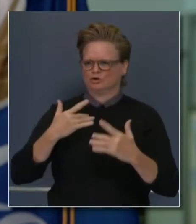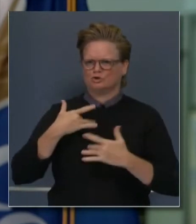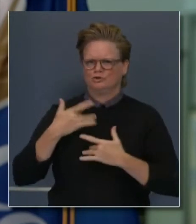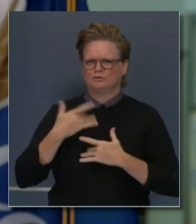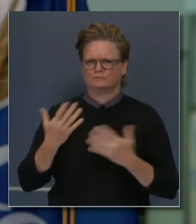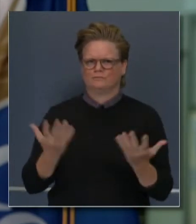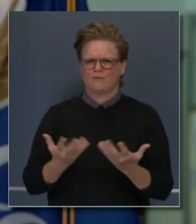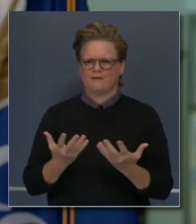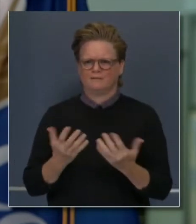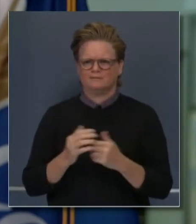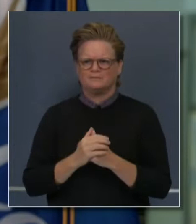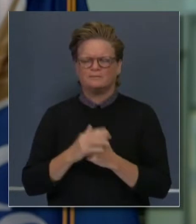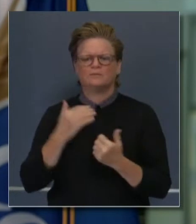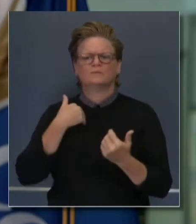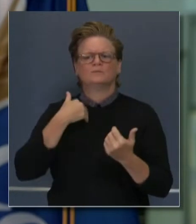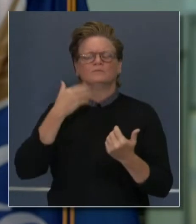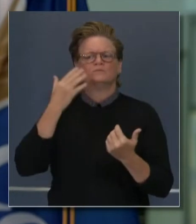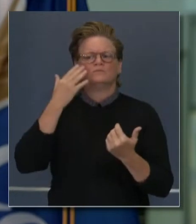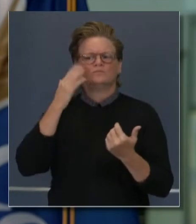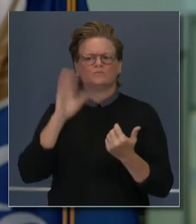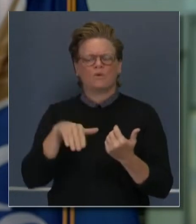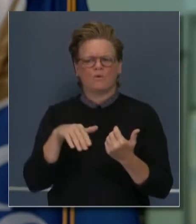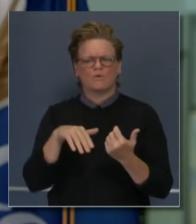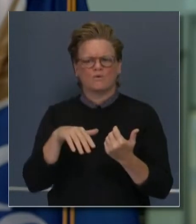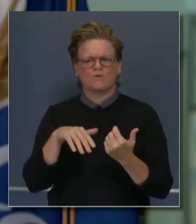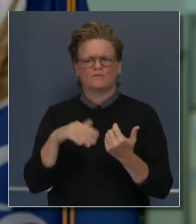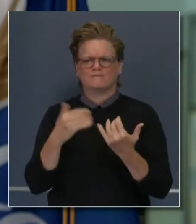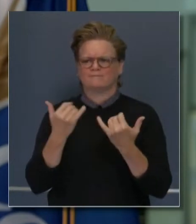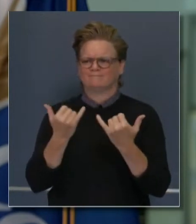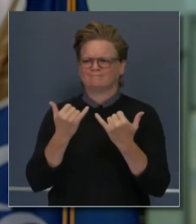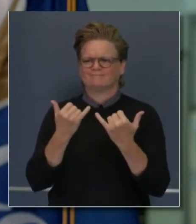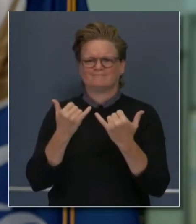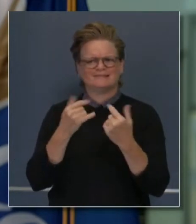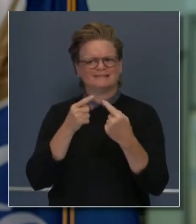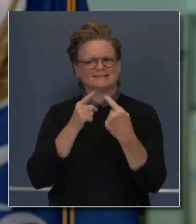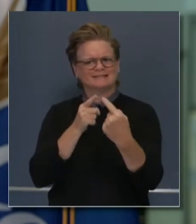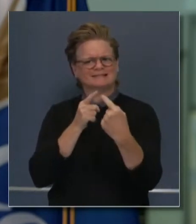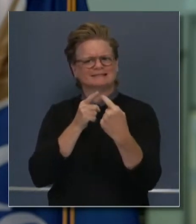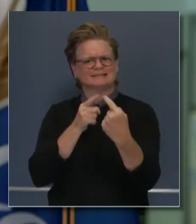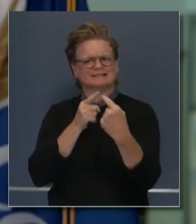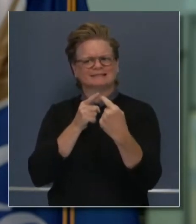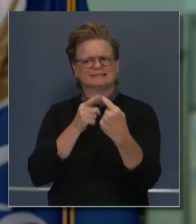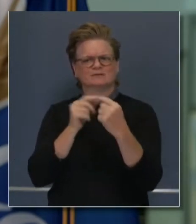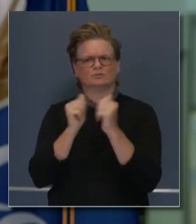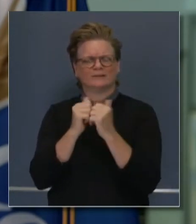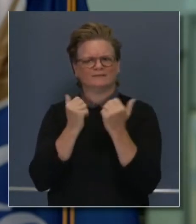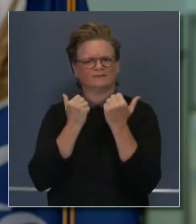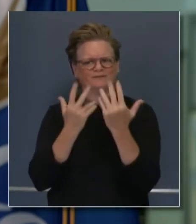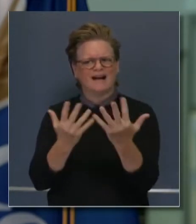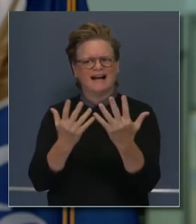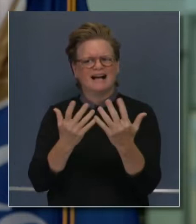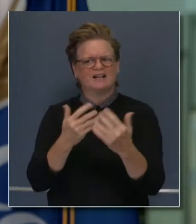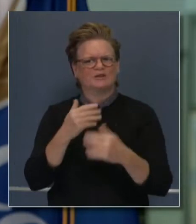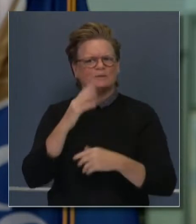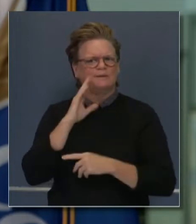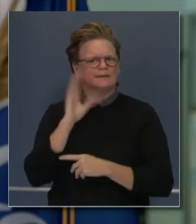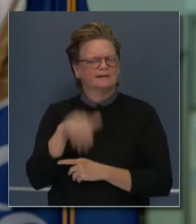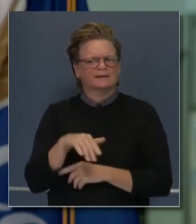issue of the ongoing battle to address these wildfires. Currently, we